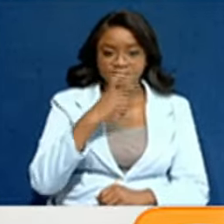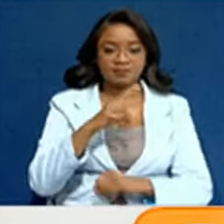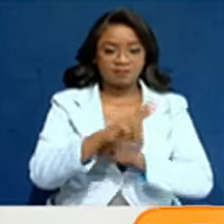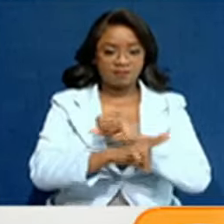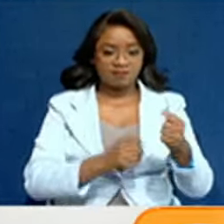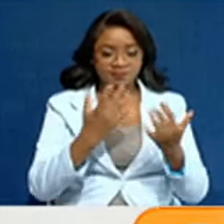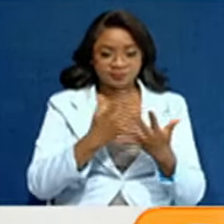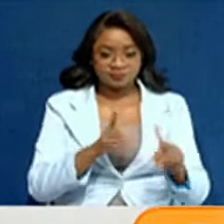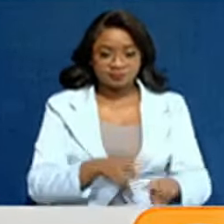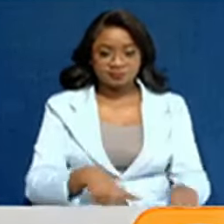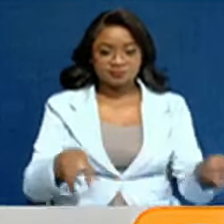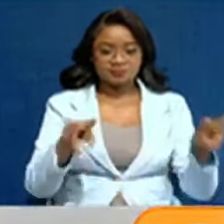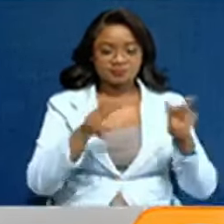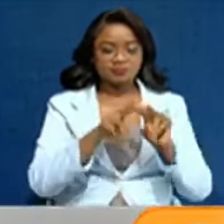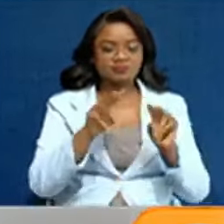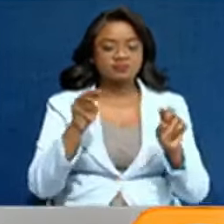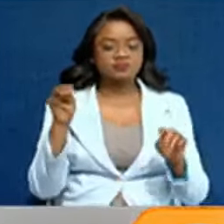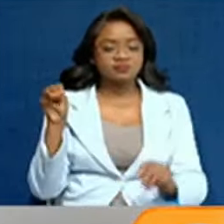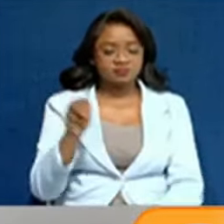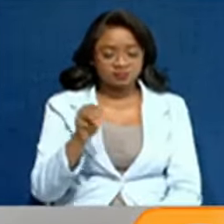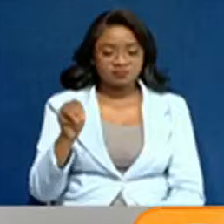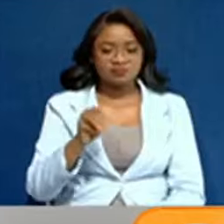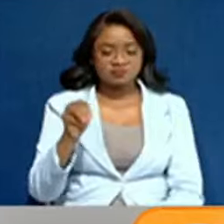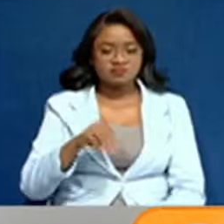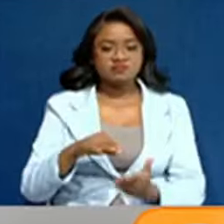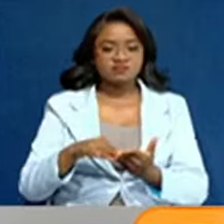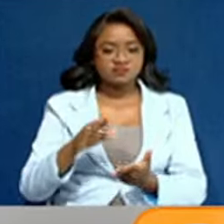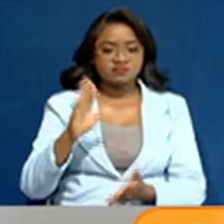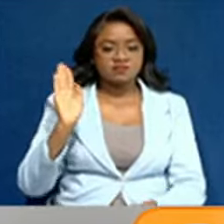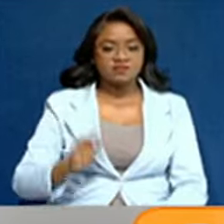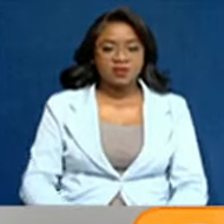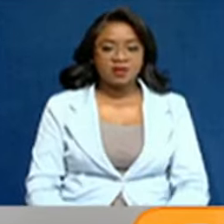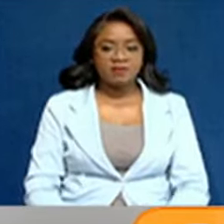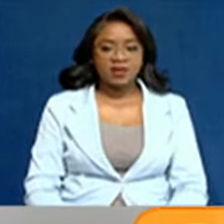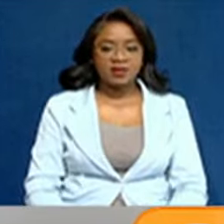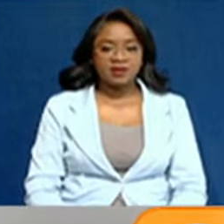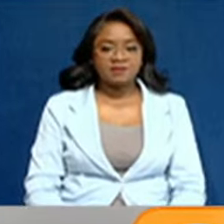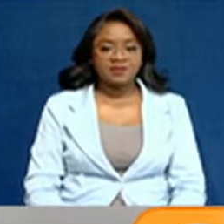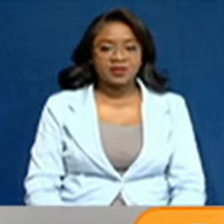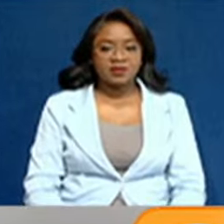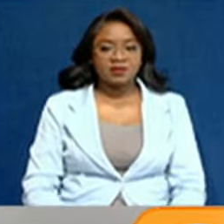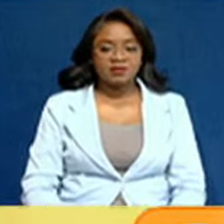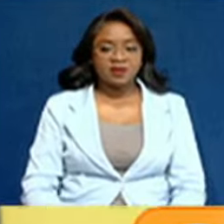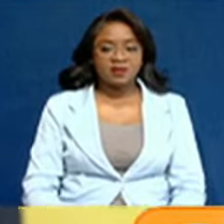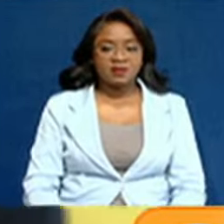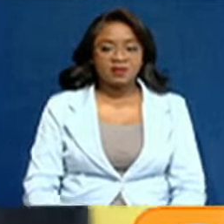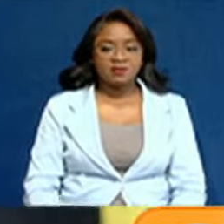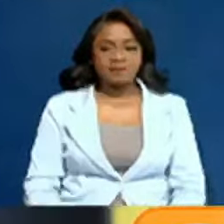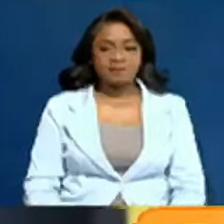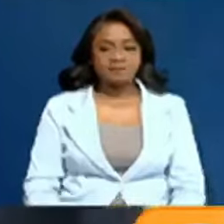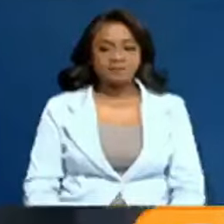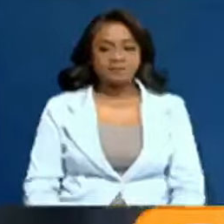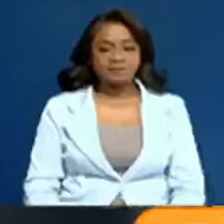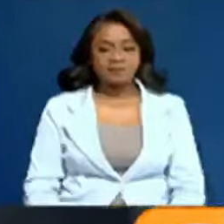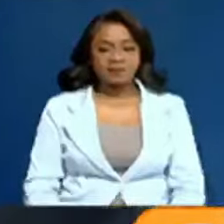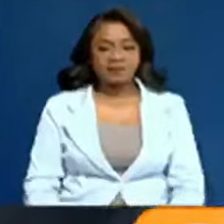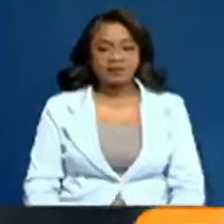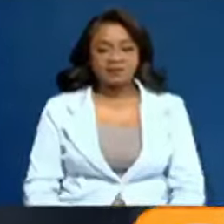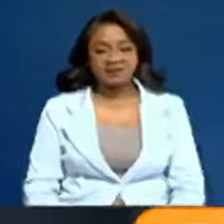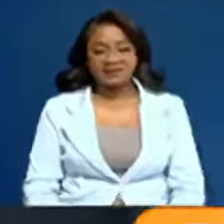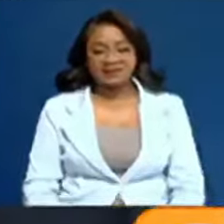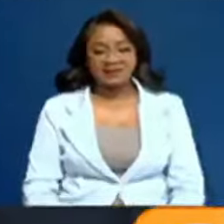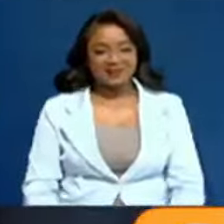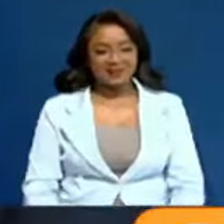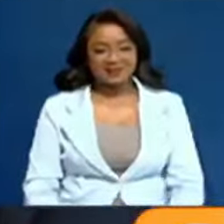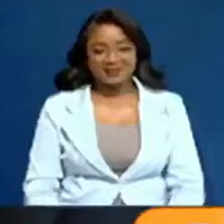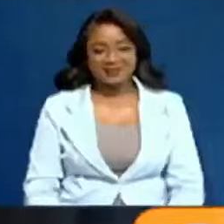stolen goods running into millions of shillings. In other instances, they killed their victims. A similar incident was reported at a godown in